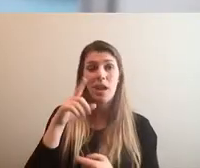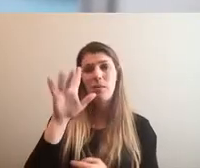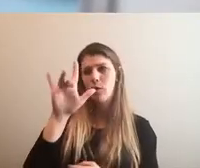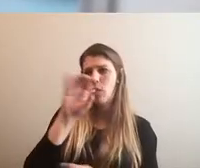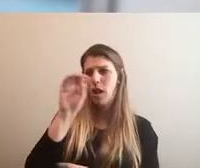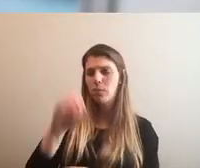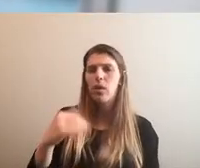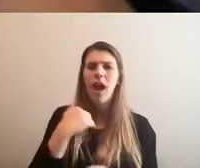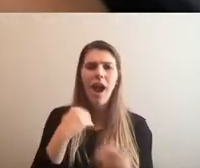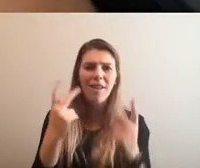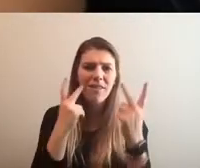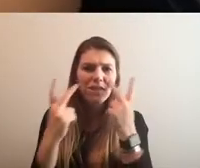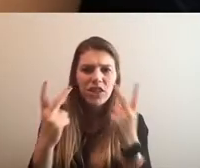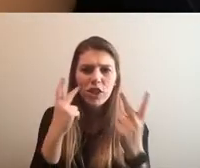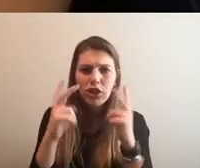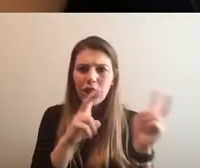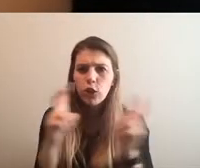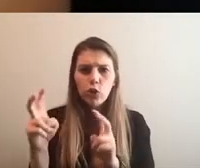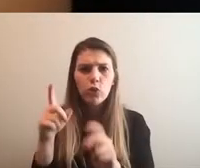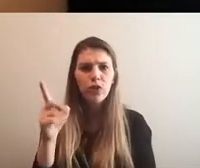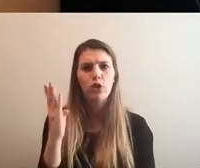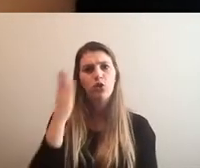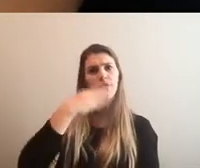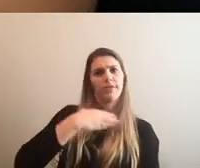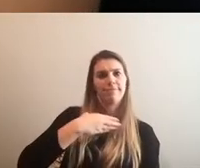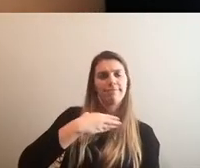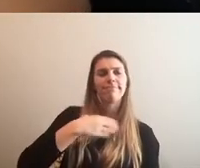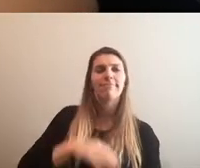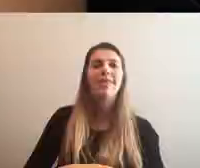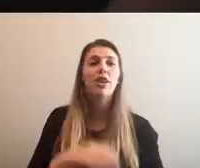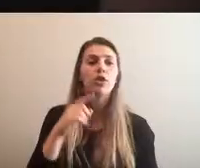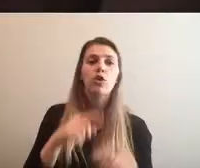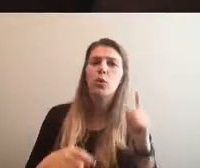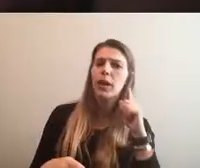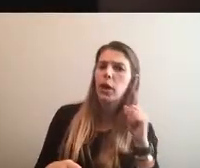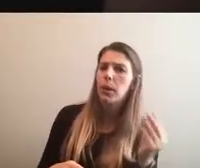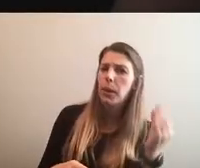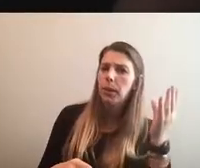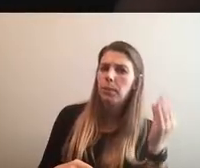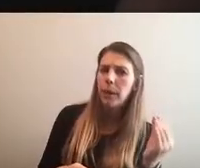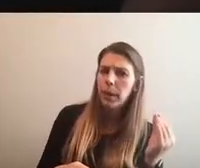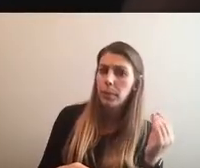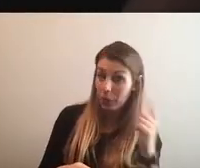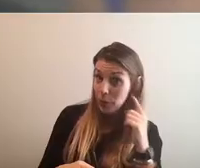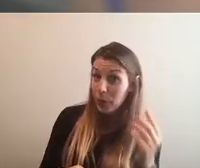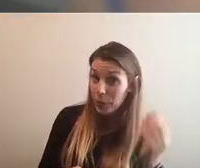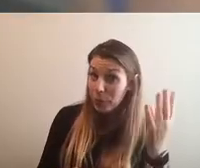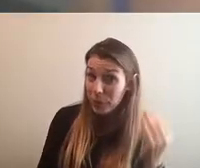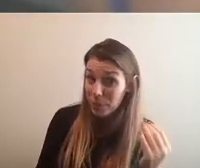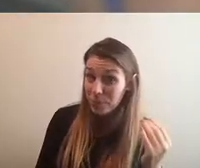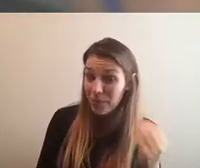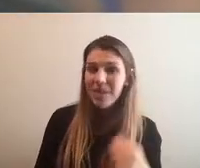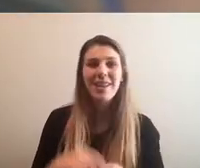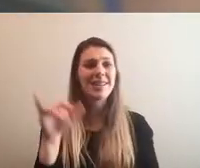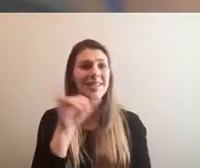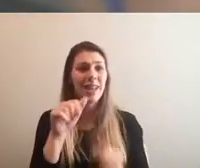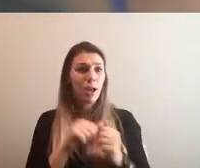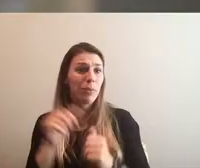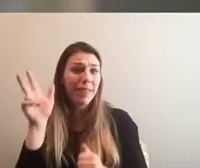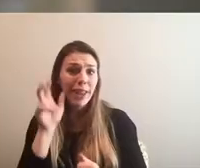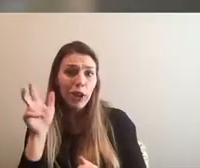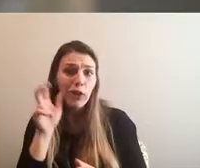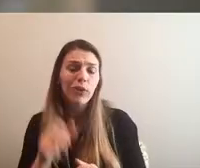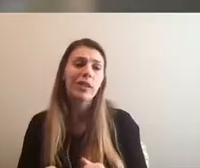vision problems that weren't addressed. You'll hear in this ear a beep. You heard beep? Okay. Same with hearing, same